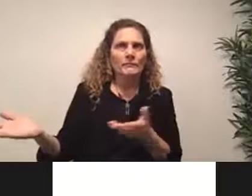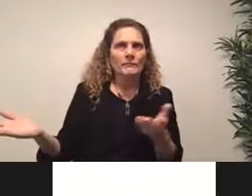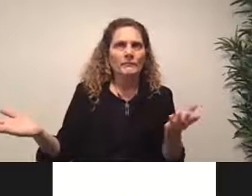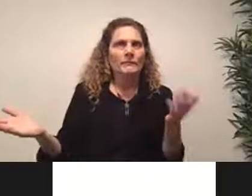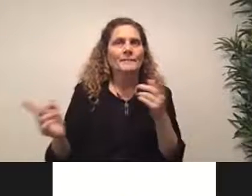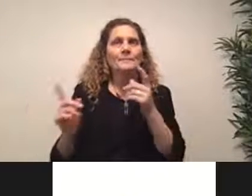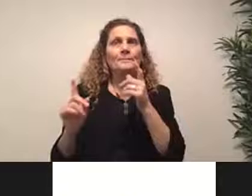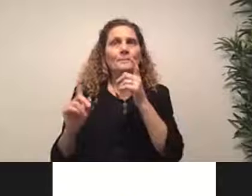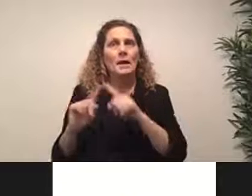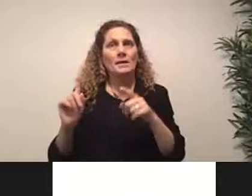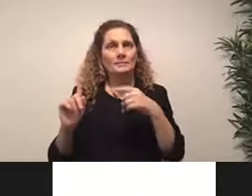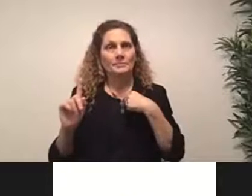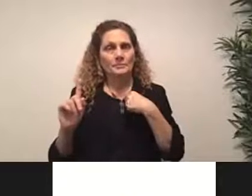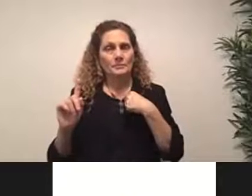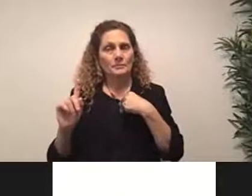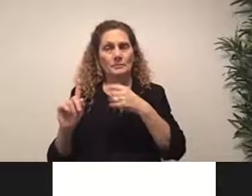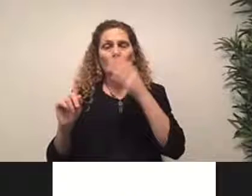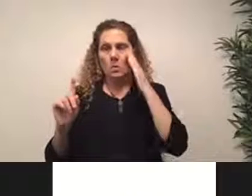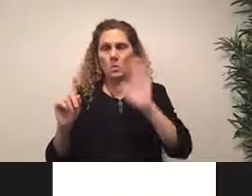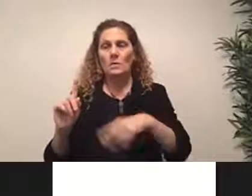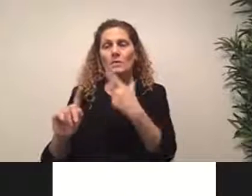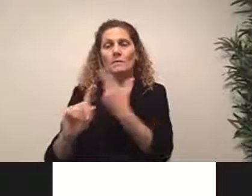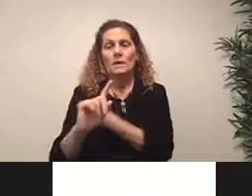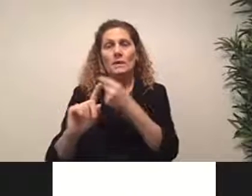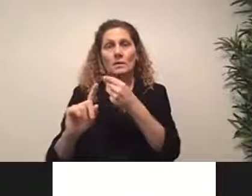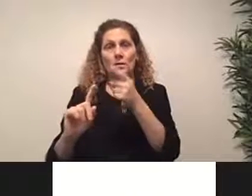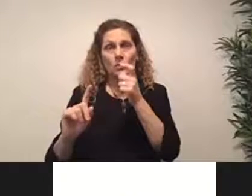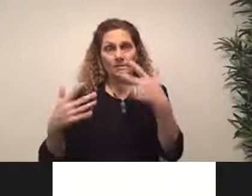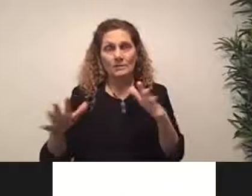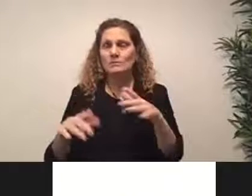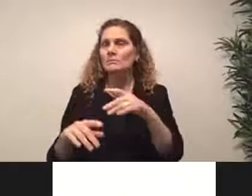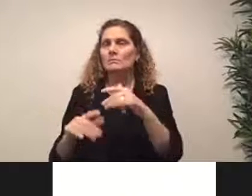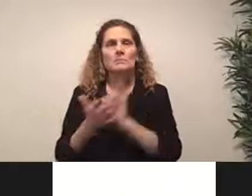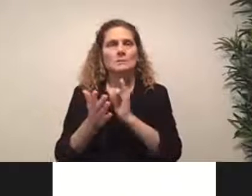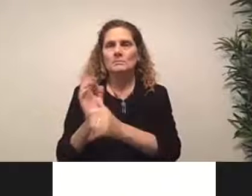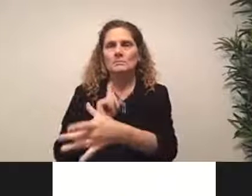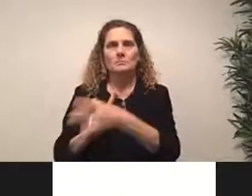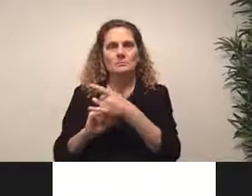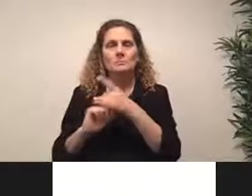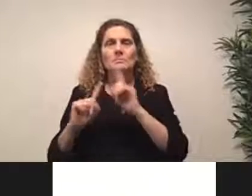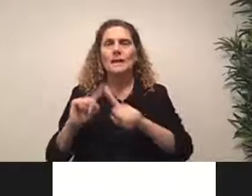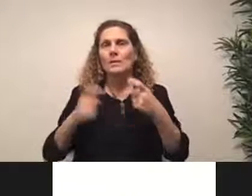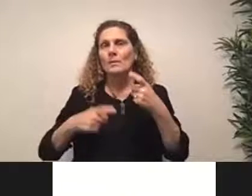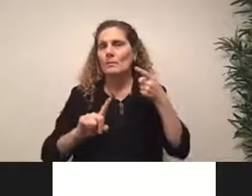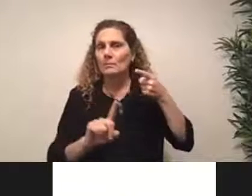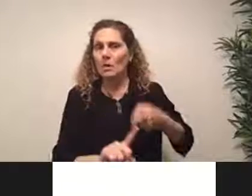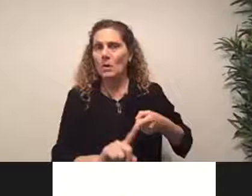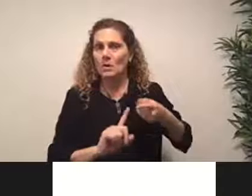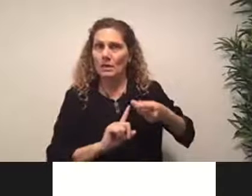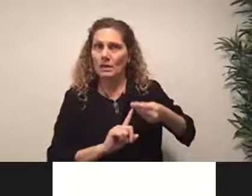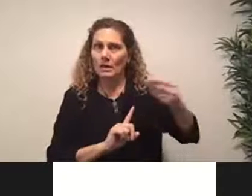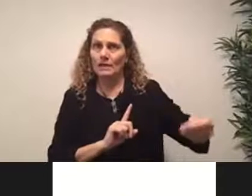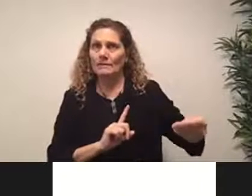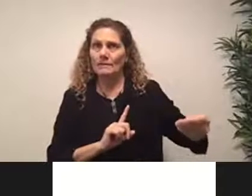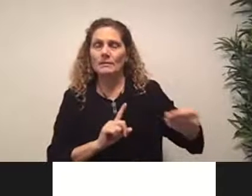the chase, it means even if you get the vaccination, keep wearing that mask. Now, the next question that is